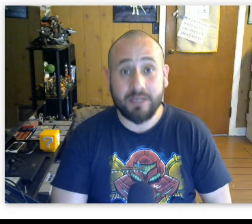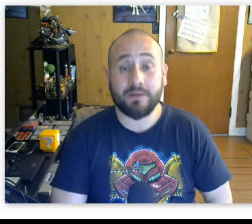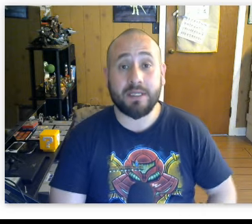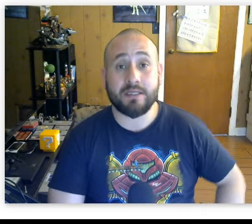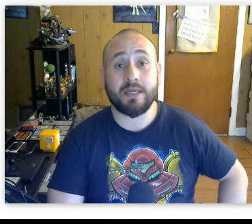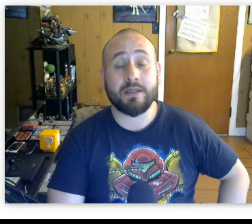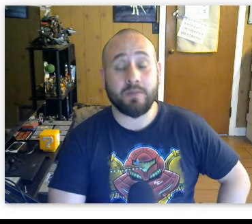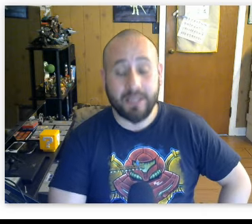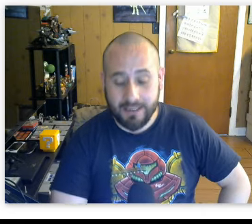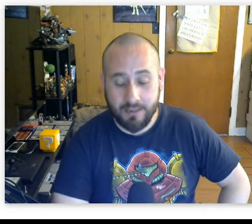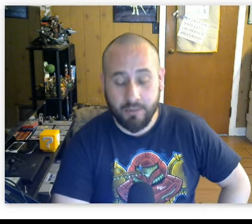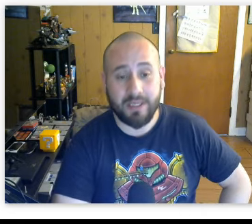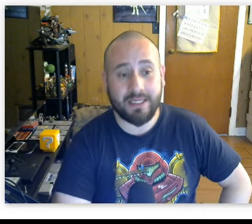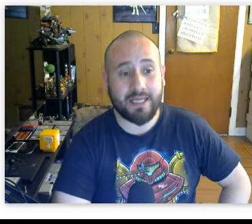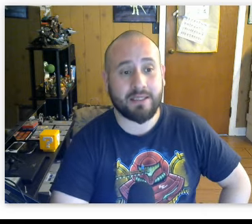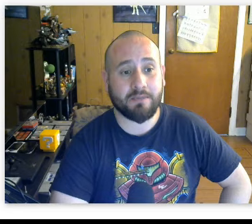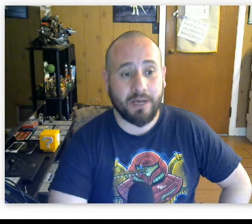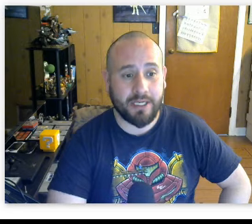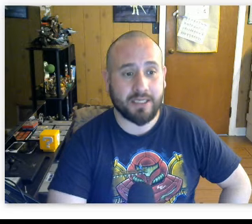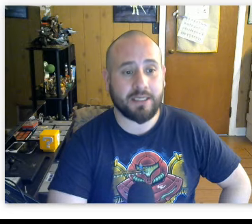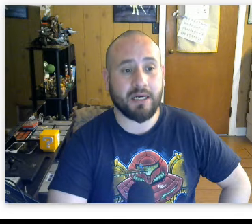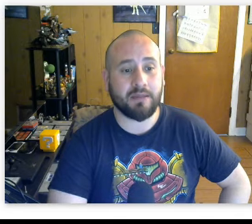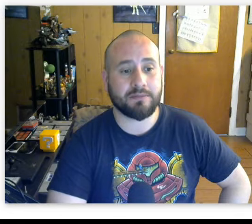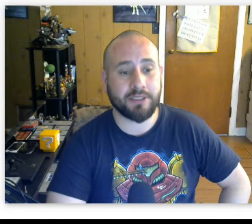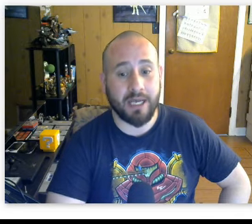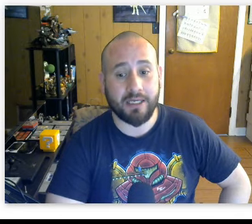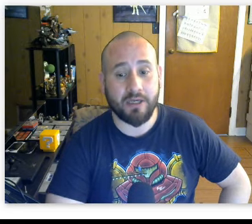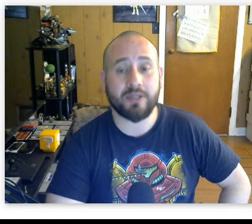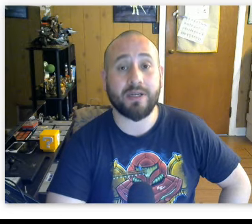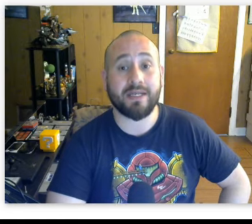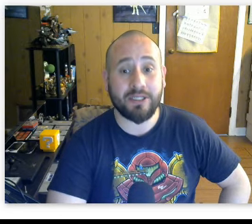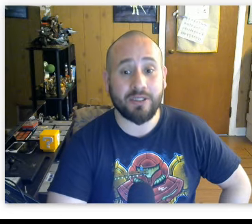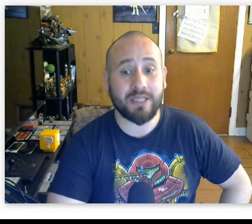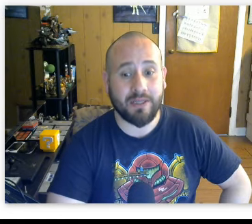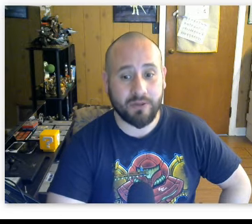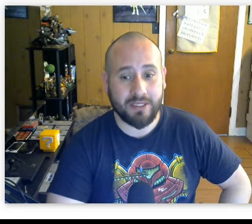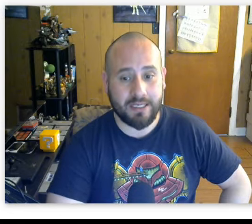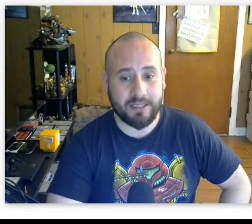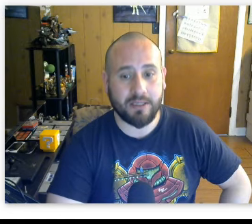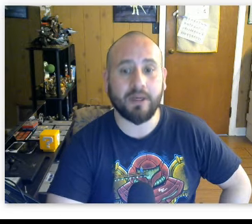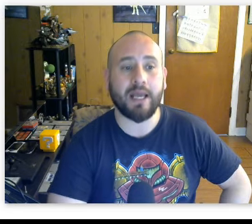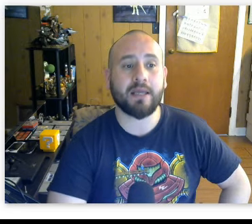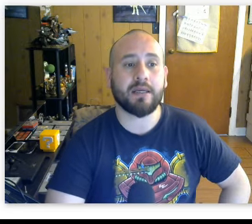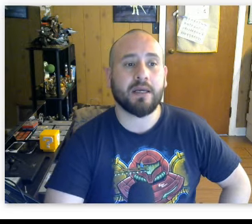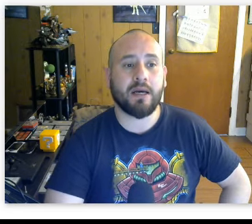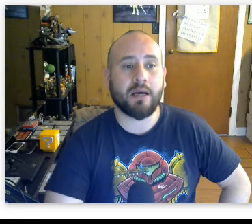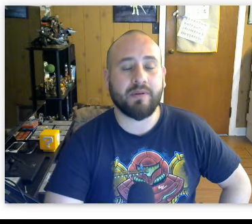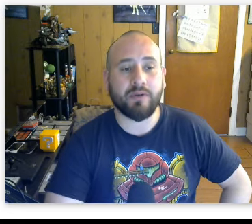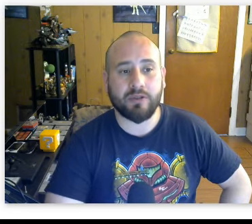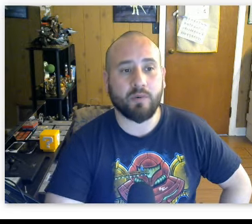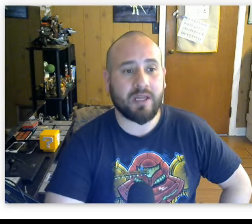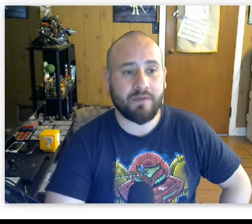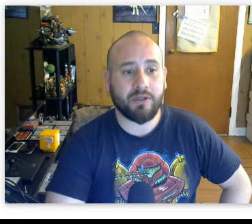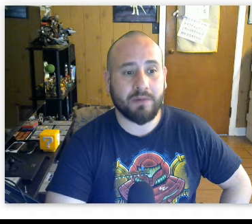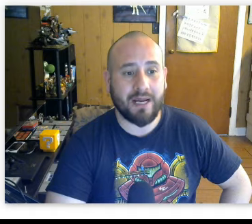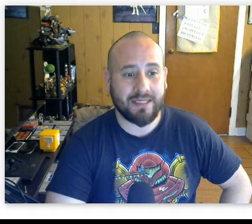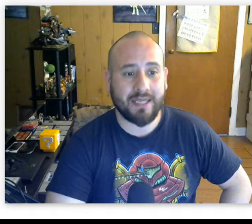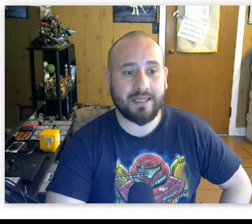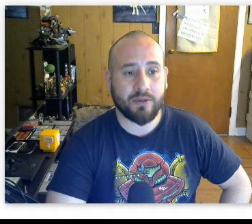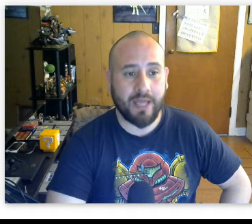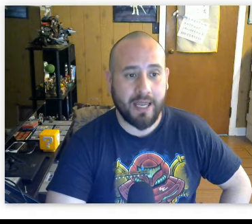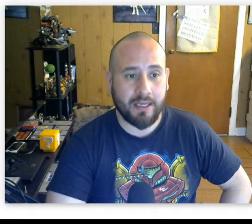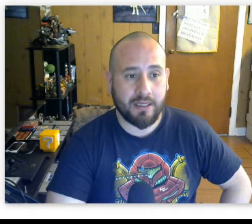to grade you for this. And when it gets to the point of the test and the projects, you're not going to know it. So I need you to sign through this list. Okay. If you need to rewind the video to